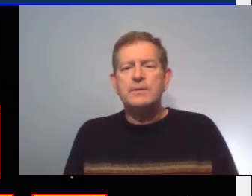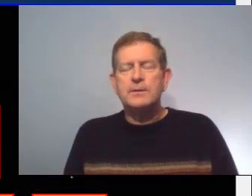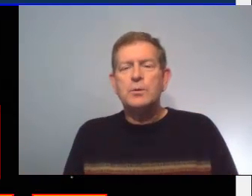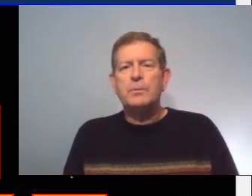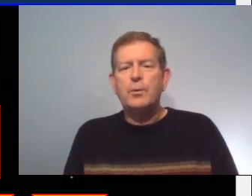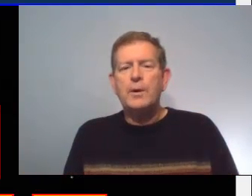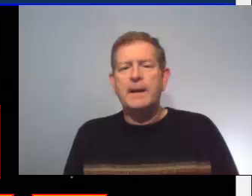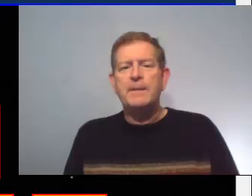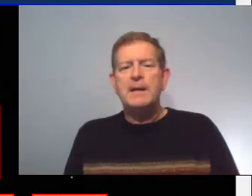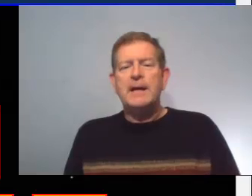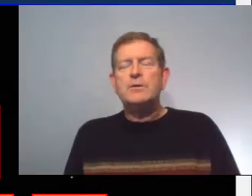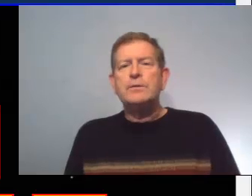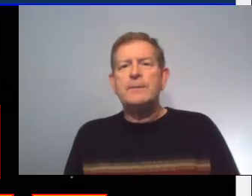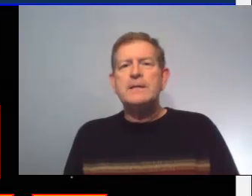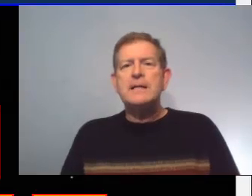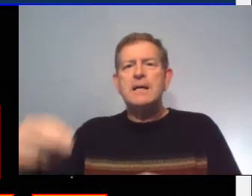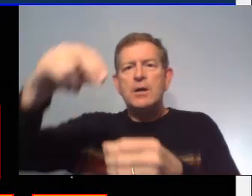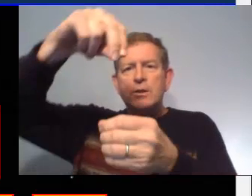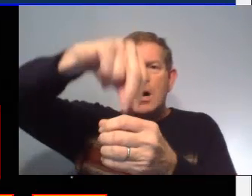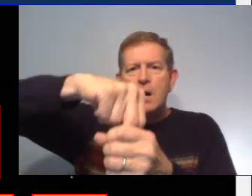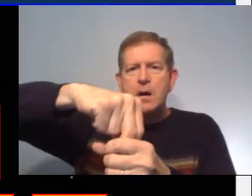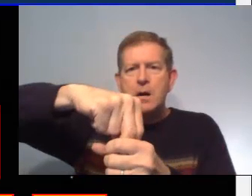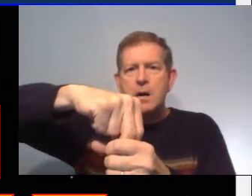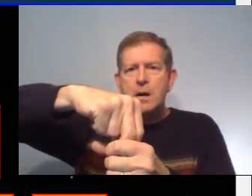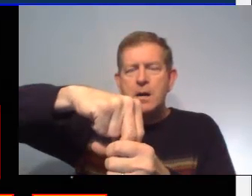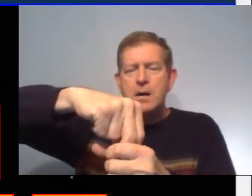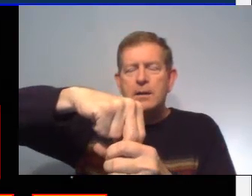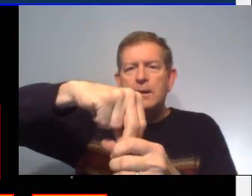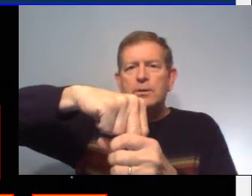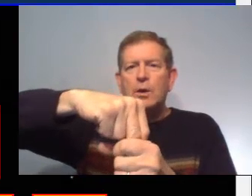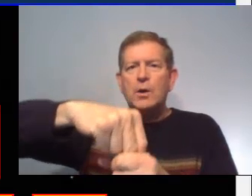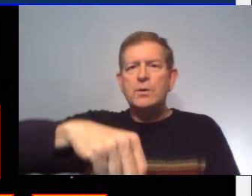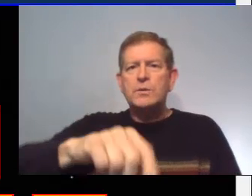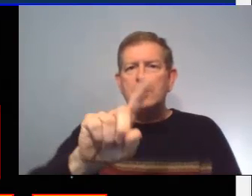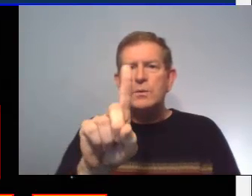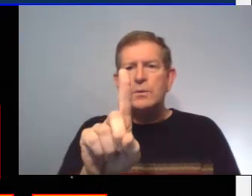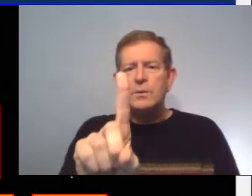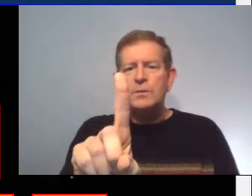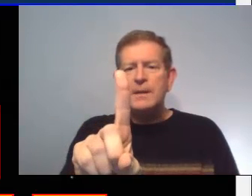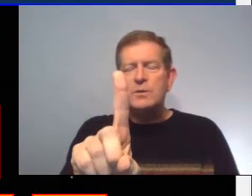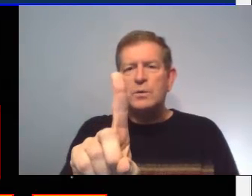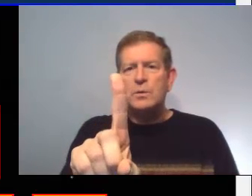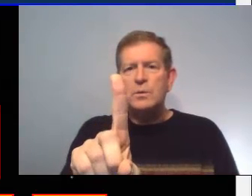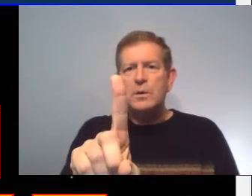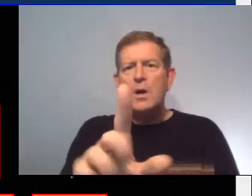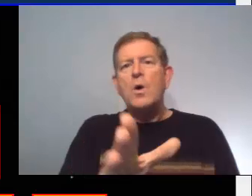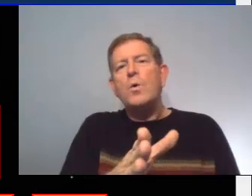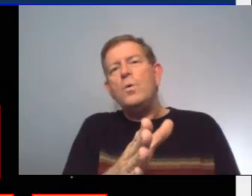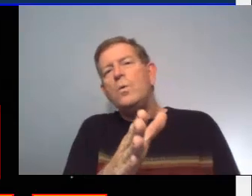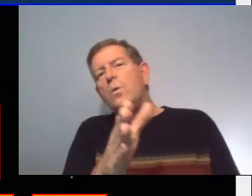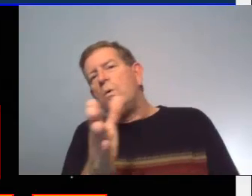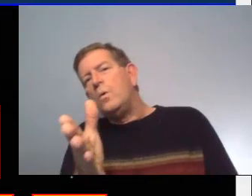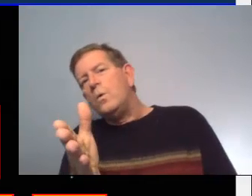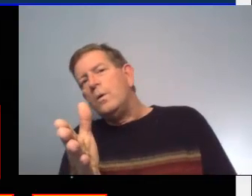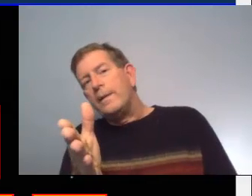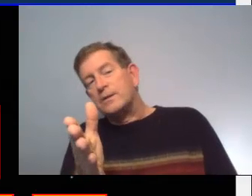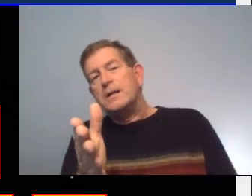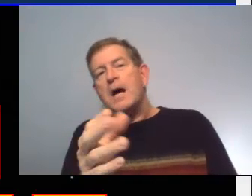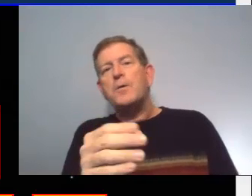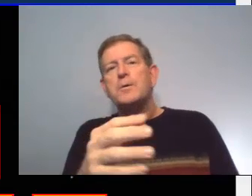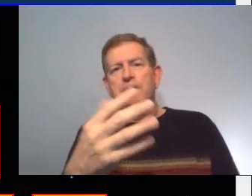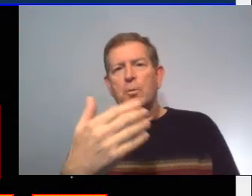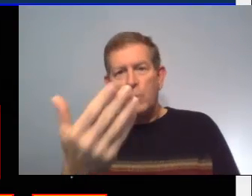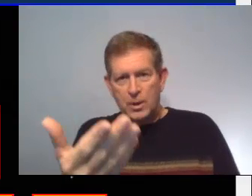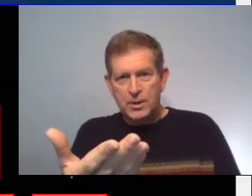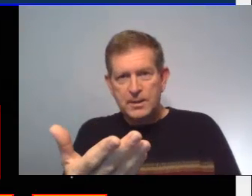able to employ. Est-ce que vous habitez dans? Dans une maison, ou,